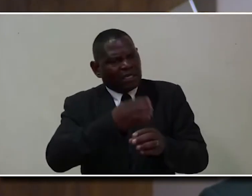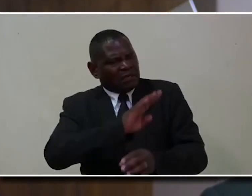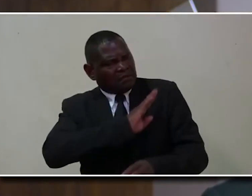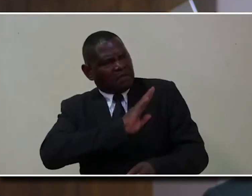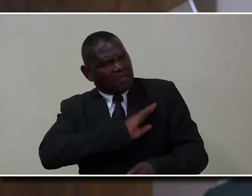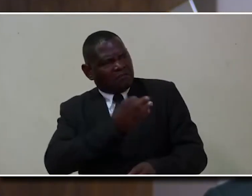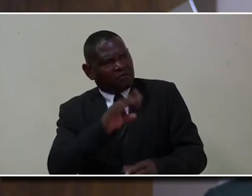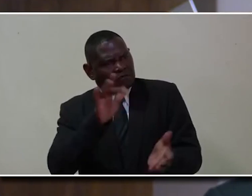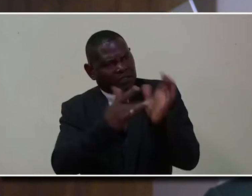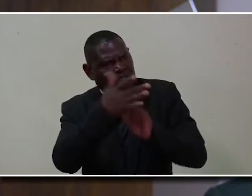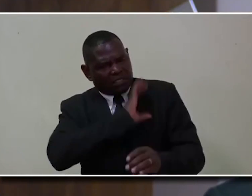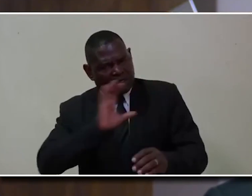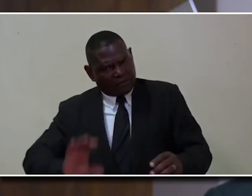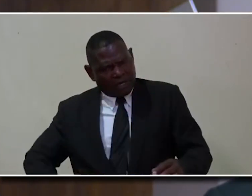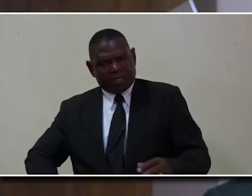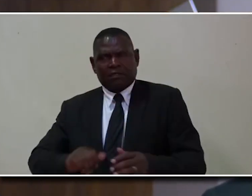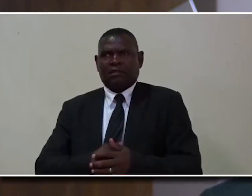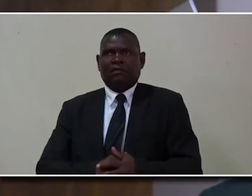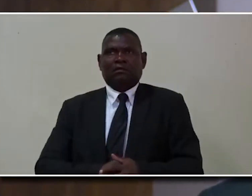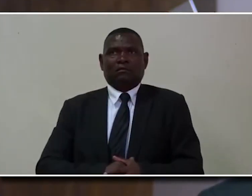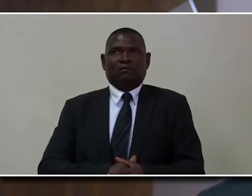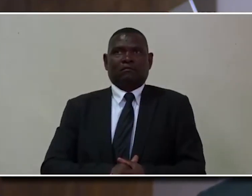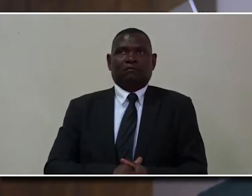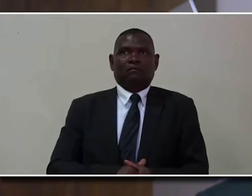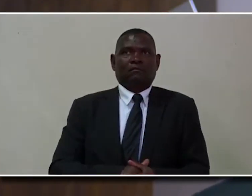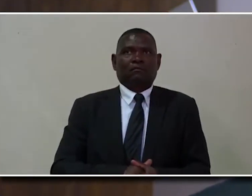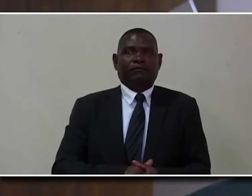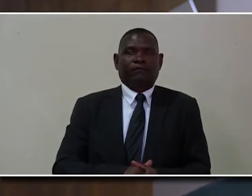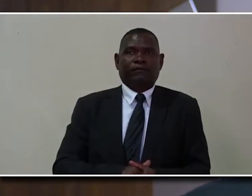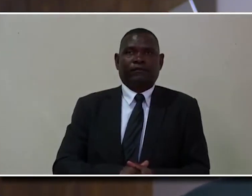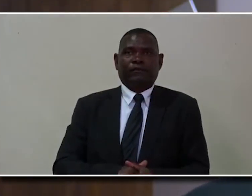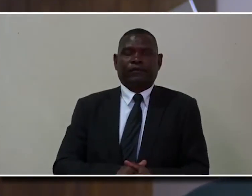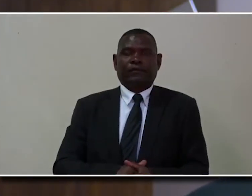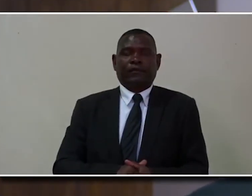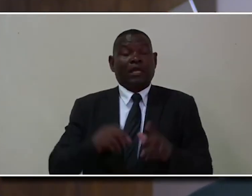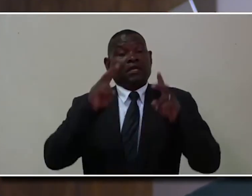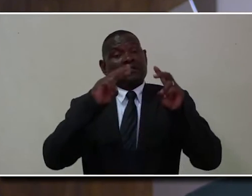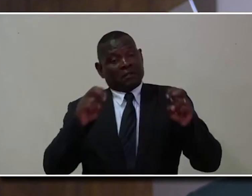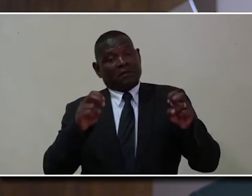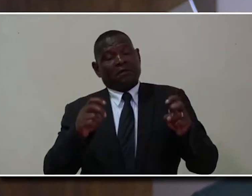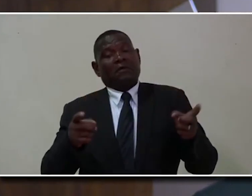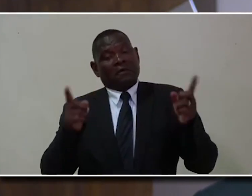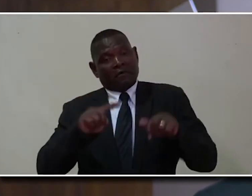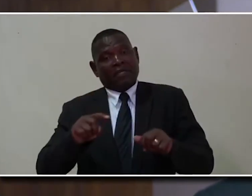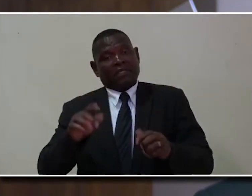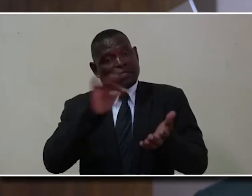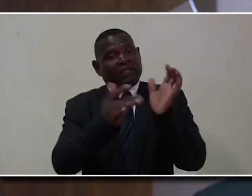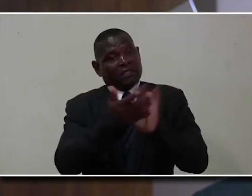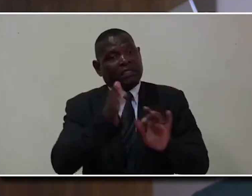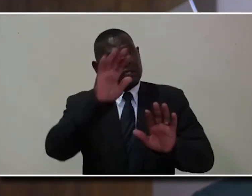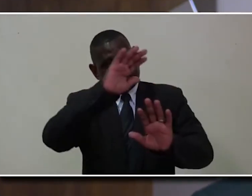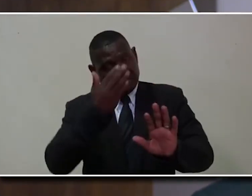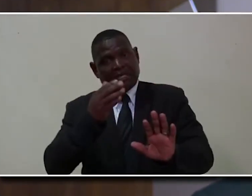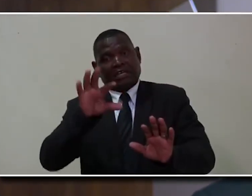tikhale akukonzedwa ndi kuumbidwa mu msiku ndi mkhalidwa mbiya wathu Yesu Kristo. So that when he comes, he can find us ready. Kuti pomwe